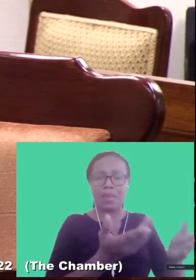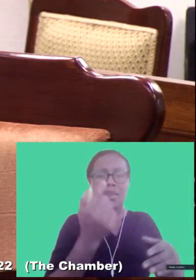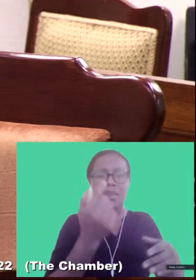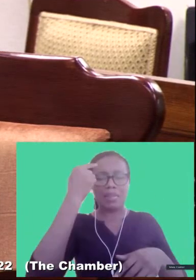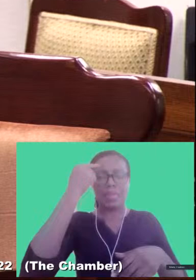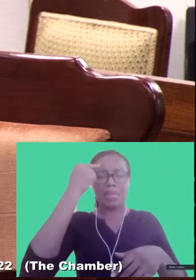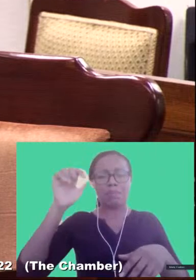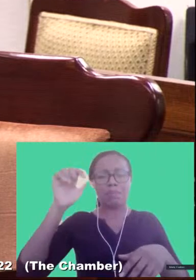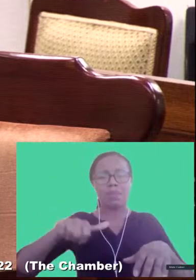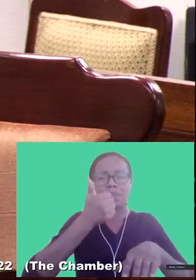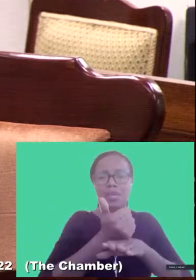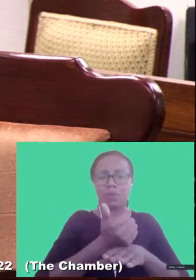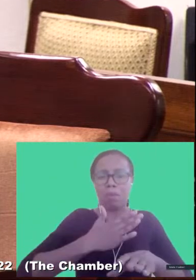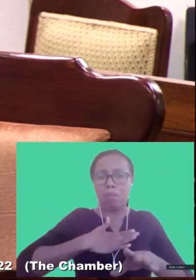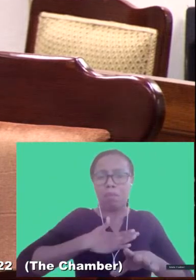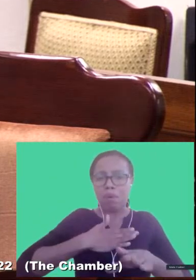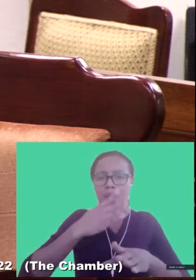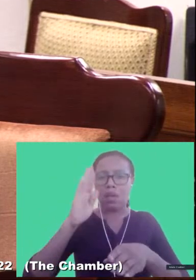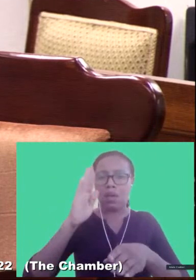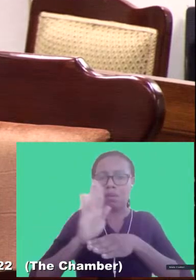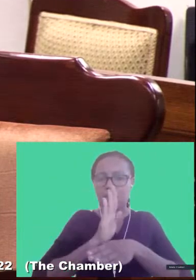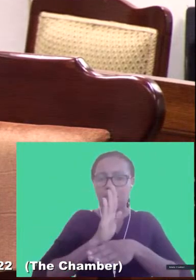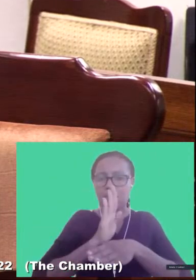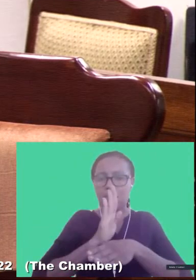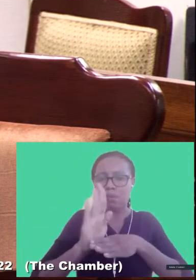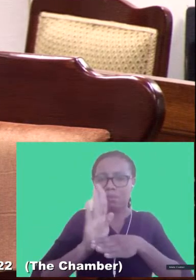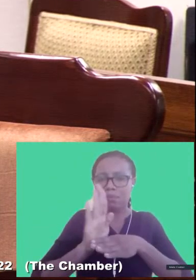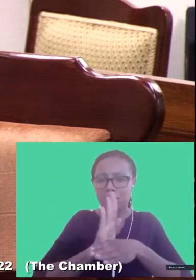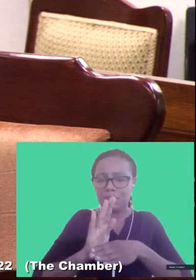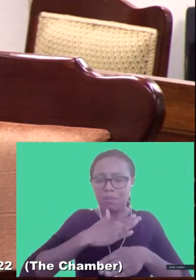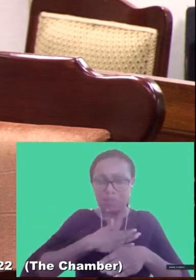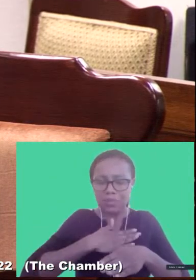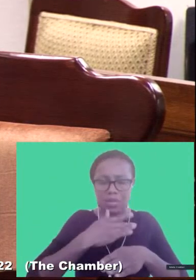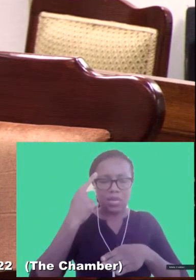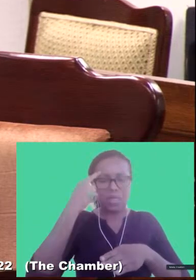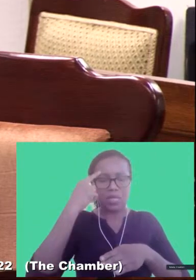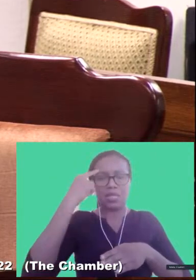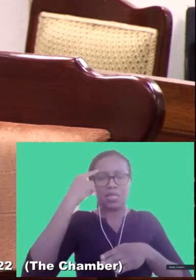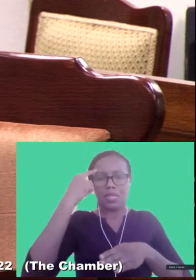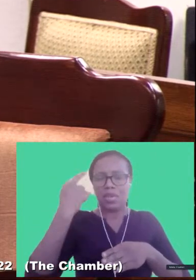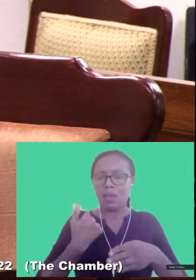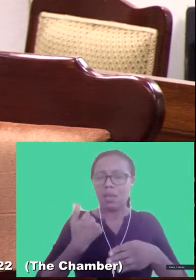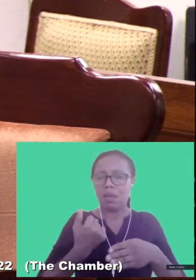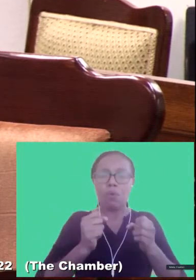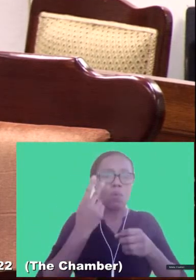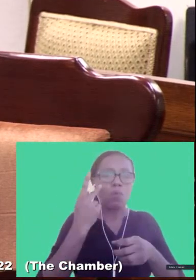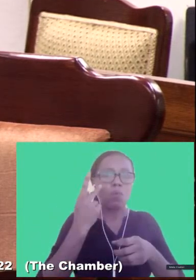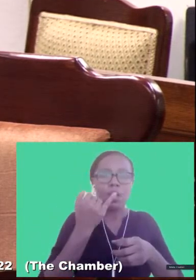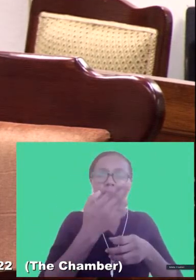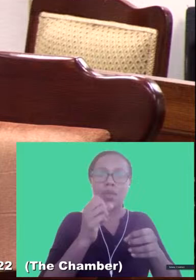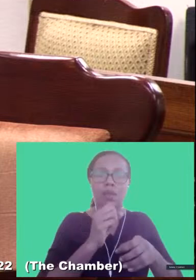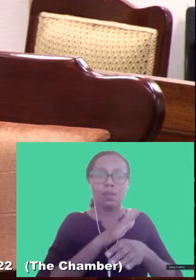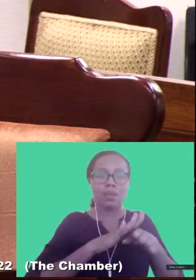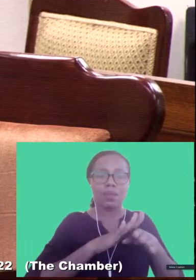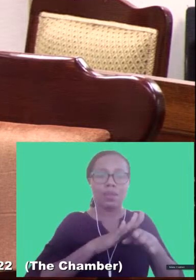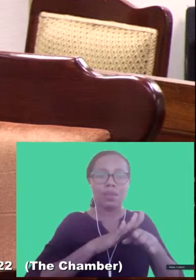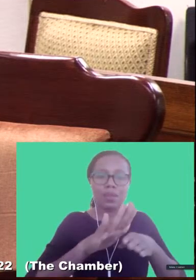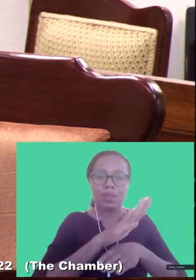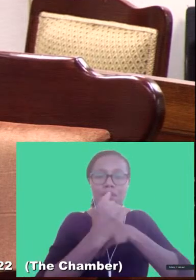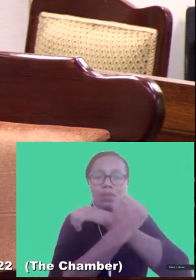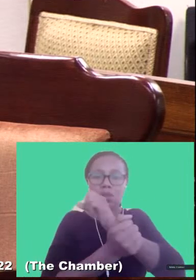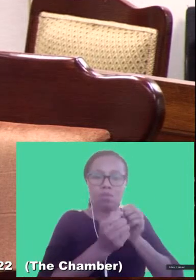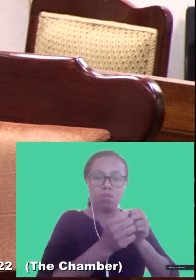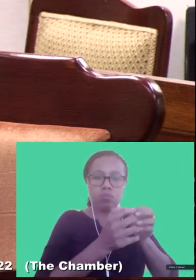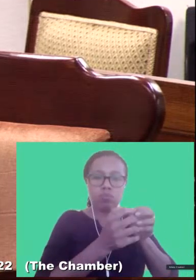individuals within the constituency who are looking at self-employment as a viable option. So I just want to know if